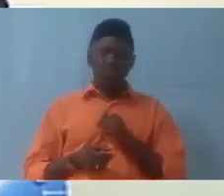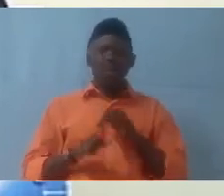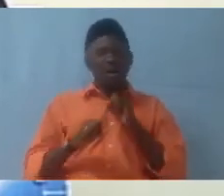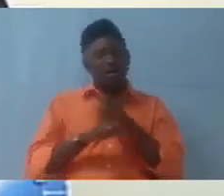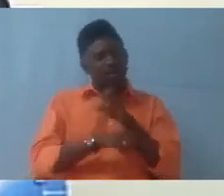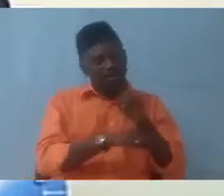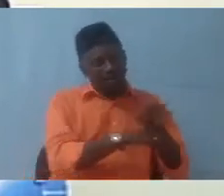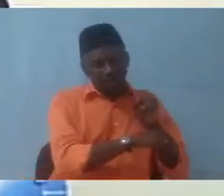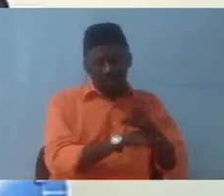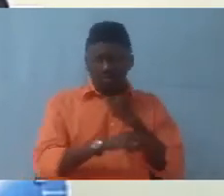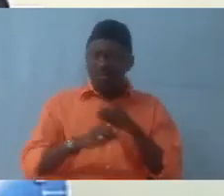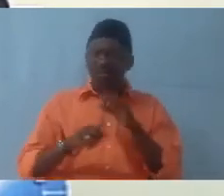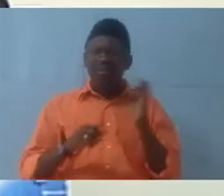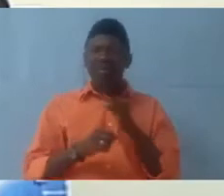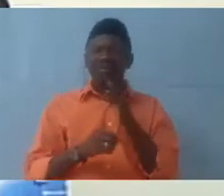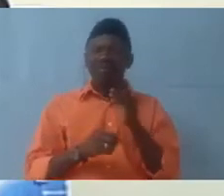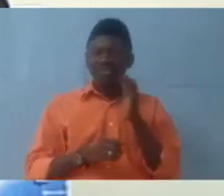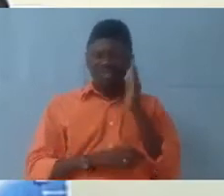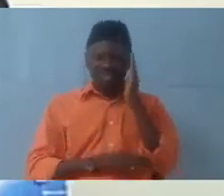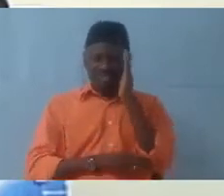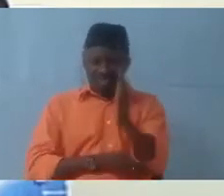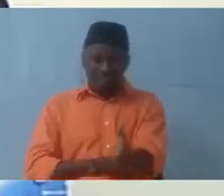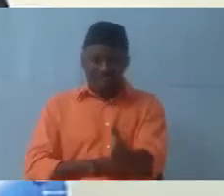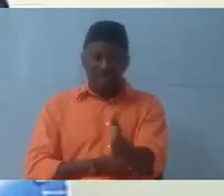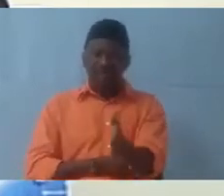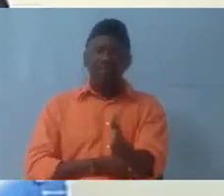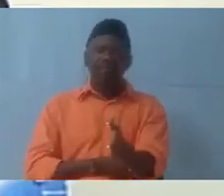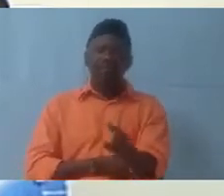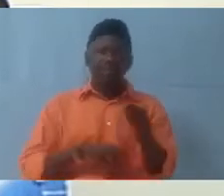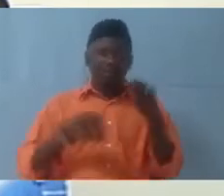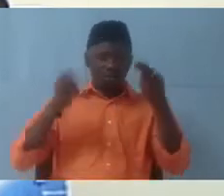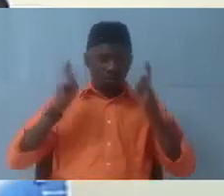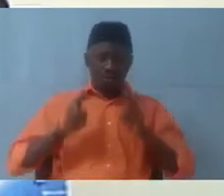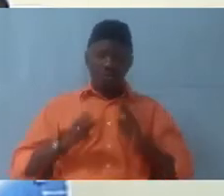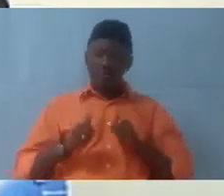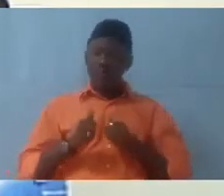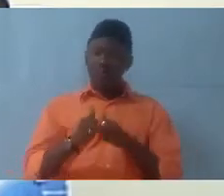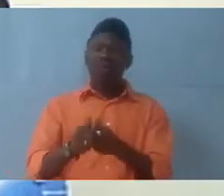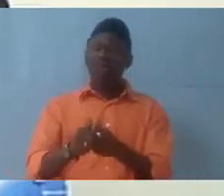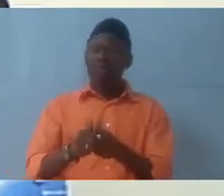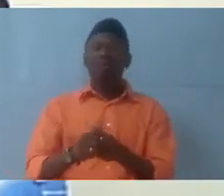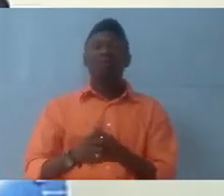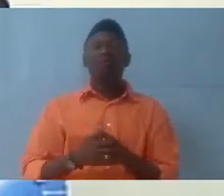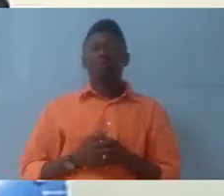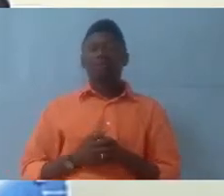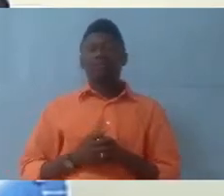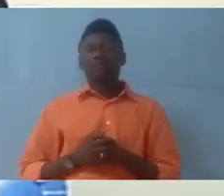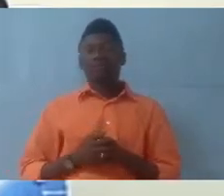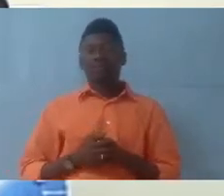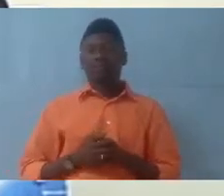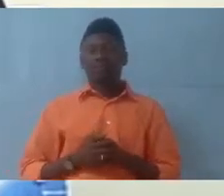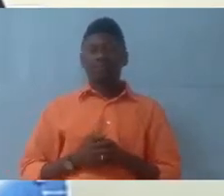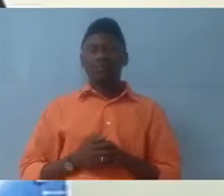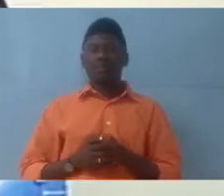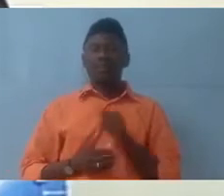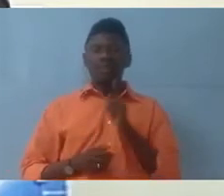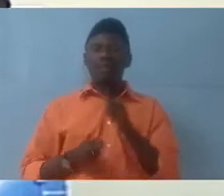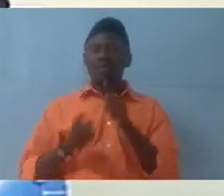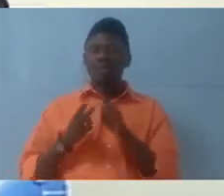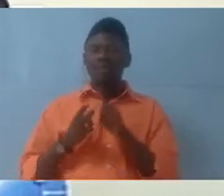strict measures ndax ñun da ñu ngi doon été ci lo xamné ni nak sa tay dégg raglu la this